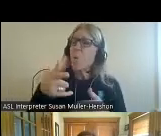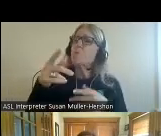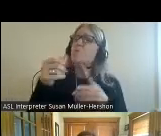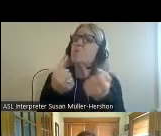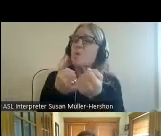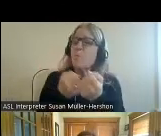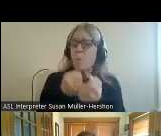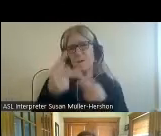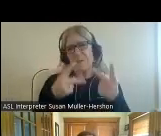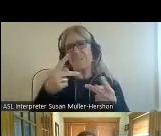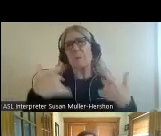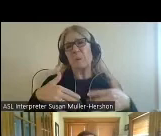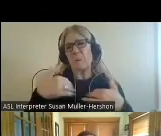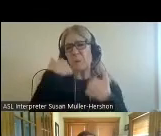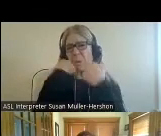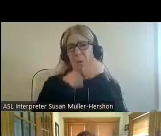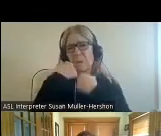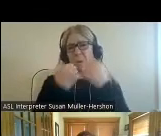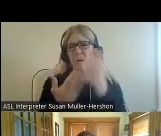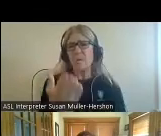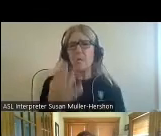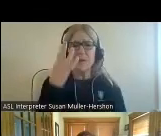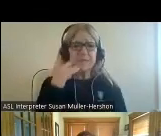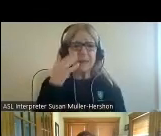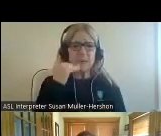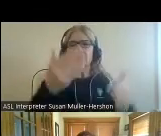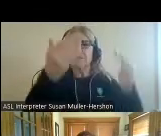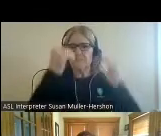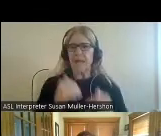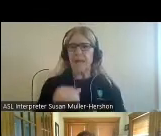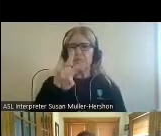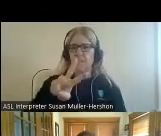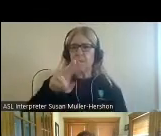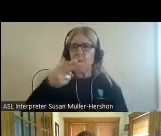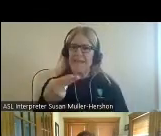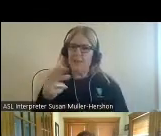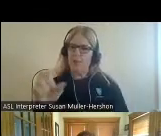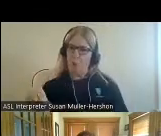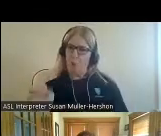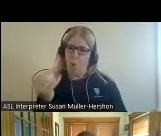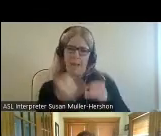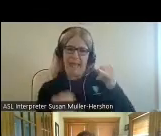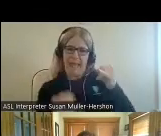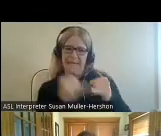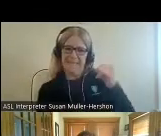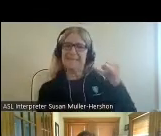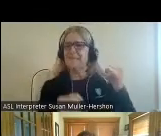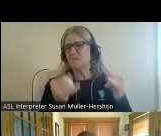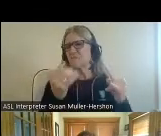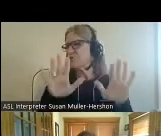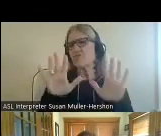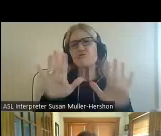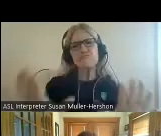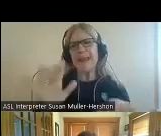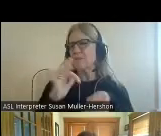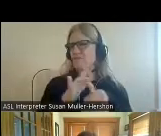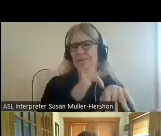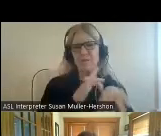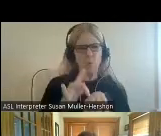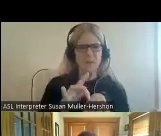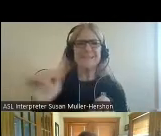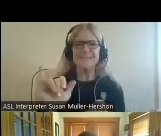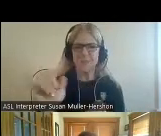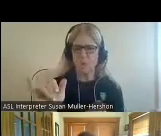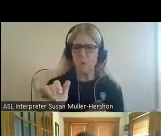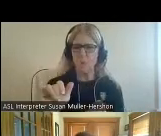these experiences. And the World Health Organization also has some great resources at their Mental Health Day page. I'm